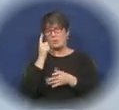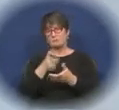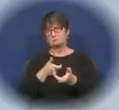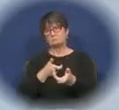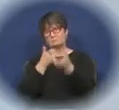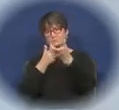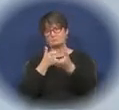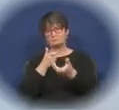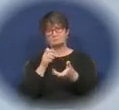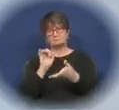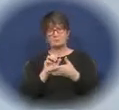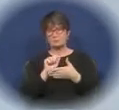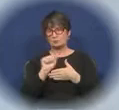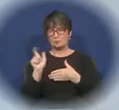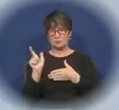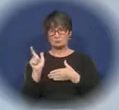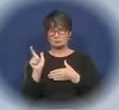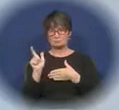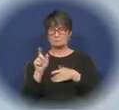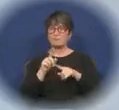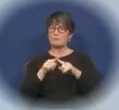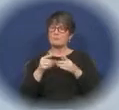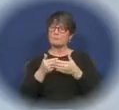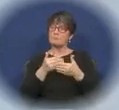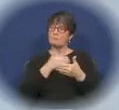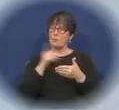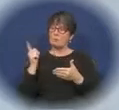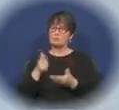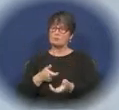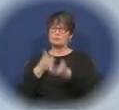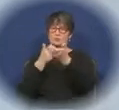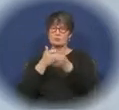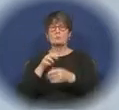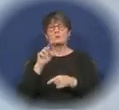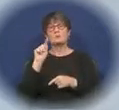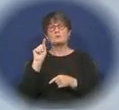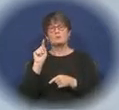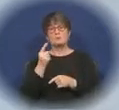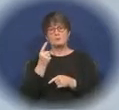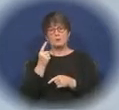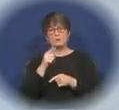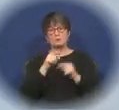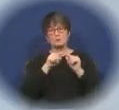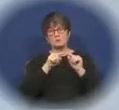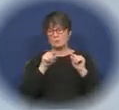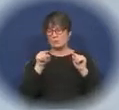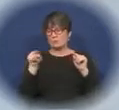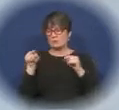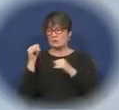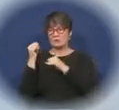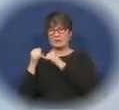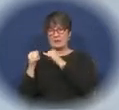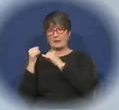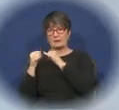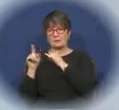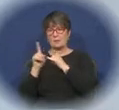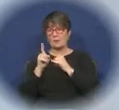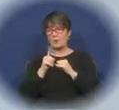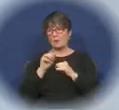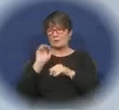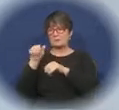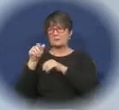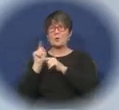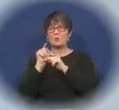round, and that's it. But before he shoots, he first goes to the end of the range where we place our